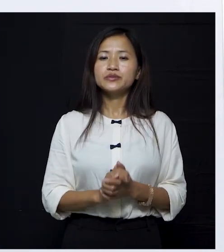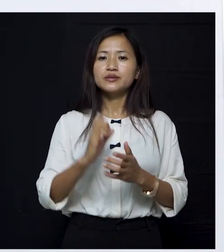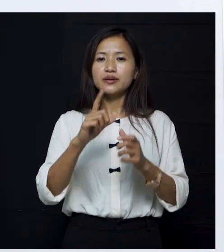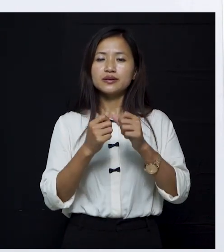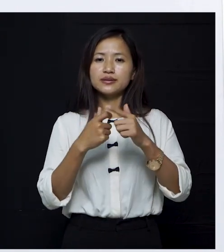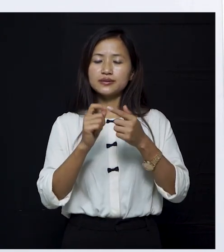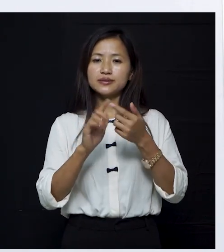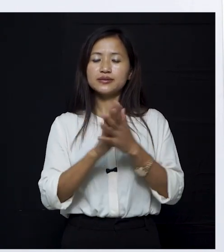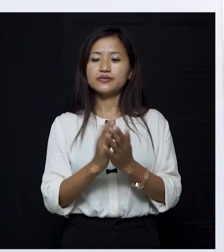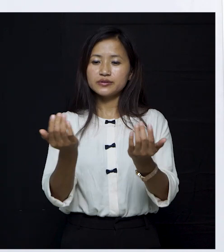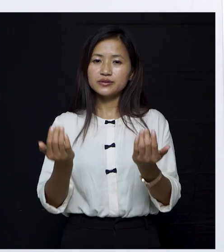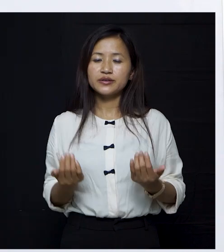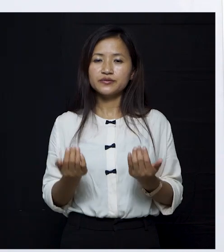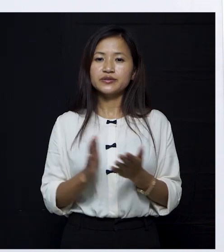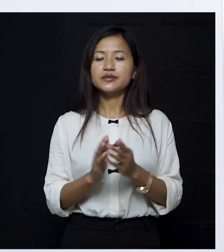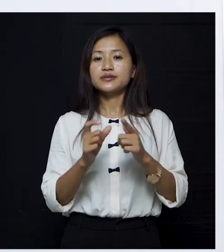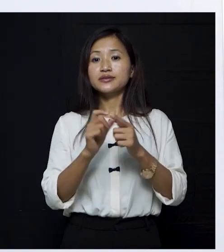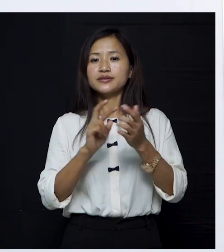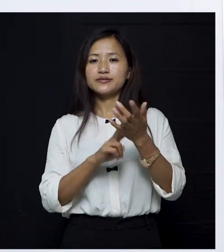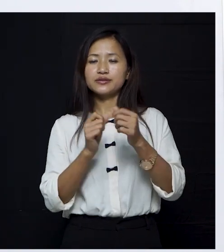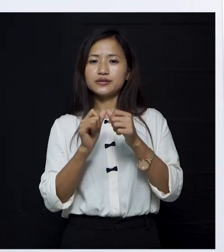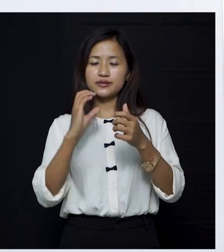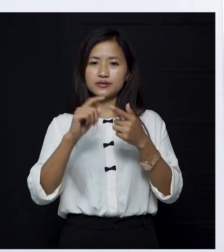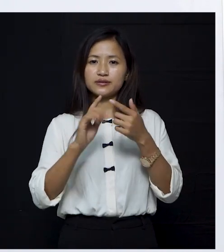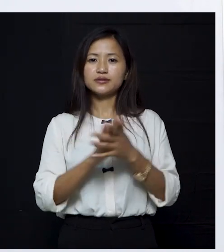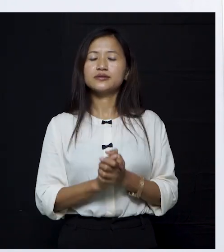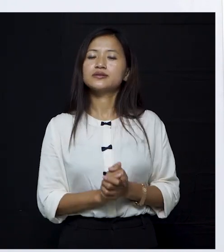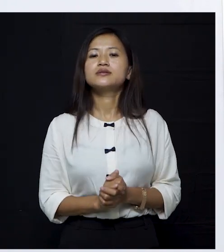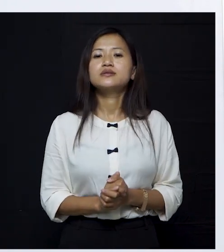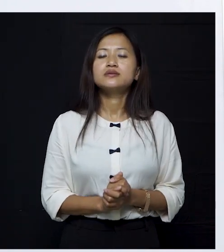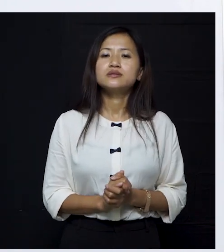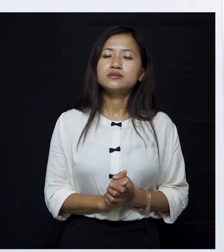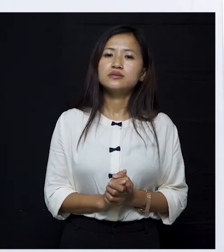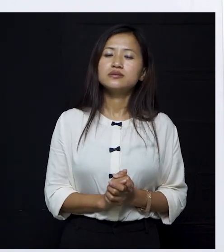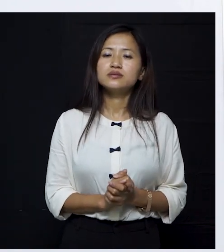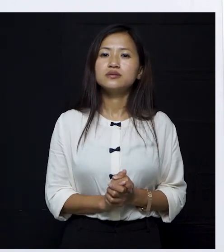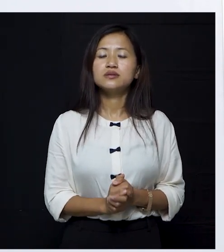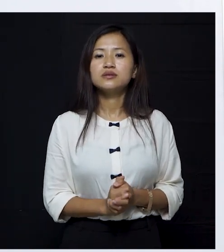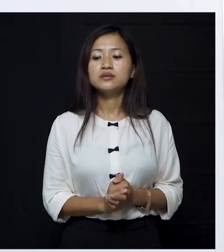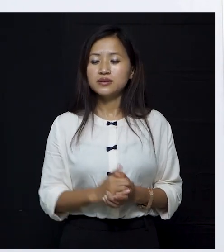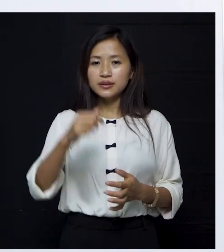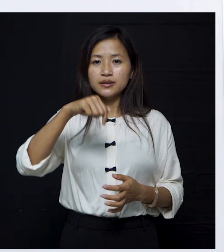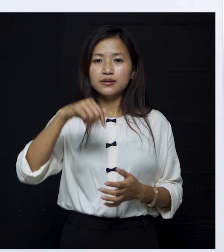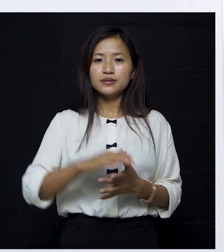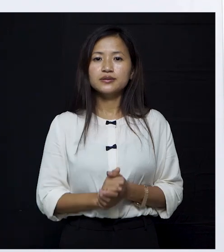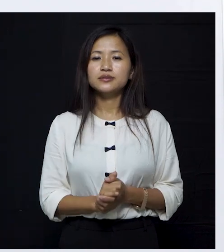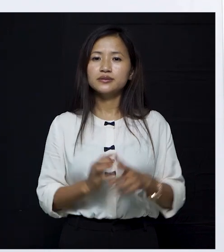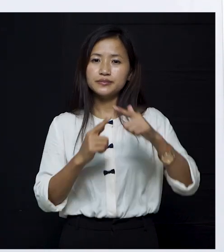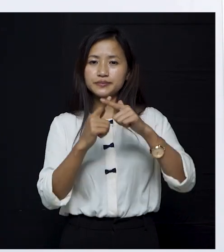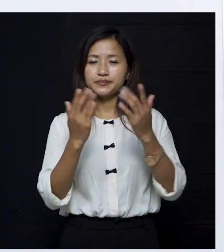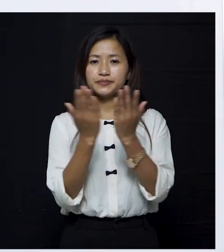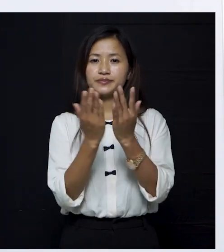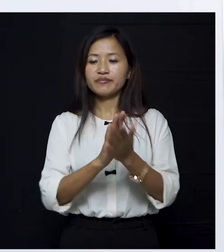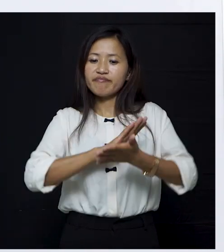of safety devices, okay? Lack of safety devices. Now here in your textbook, it